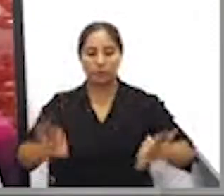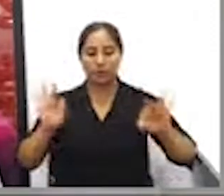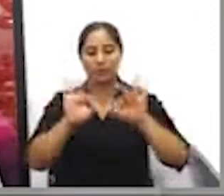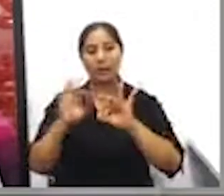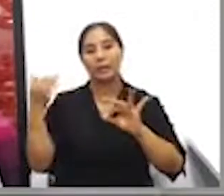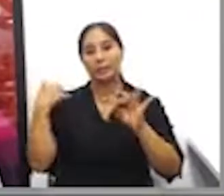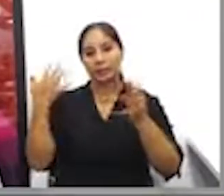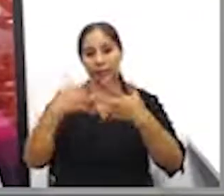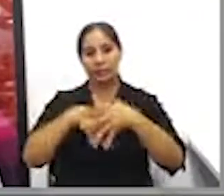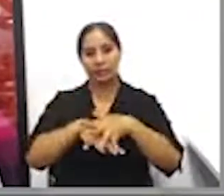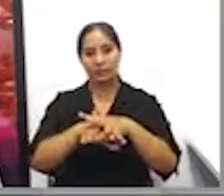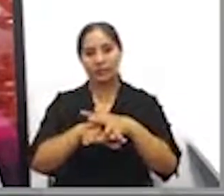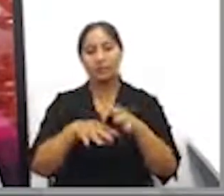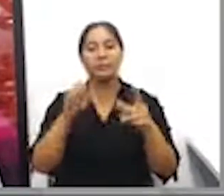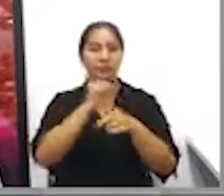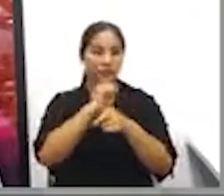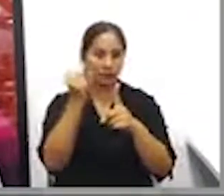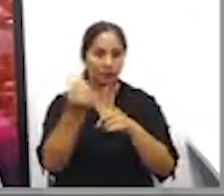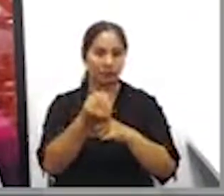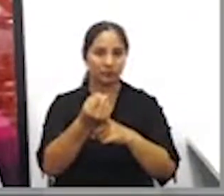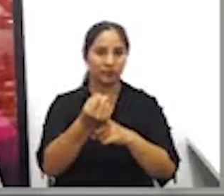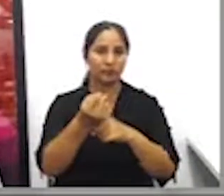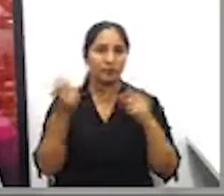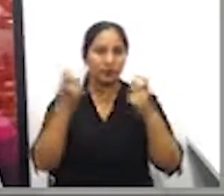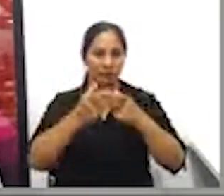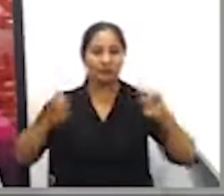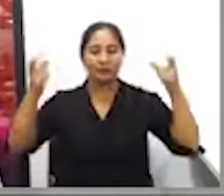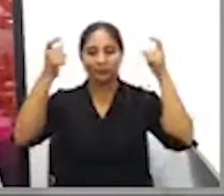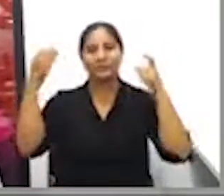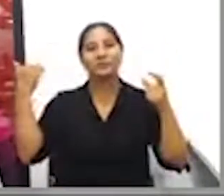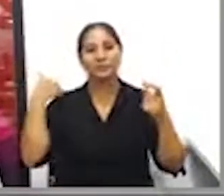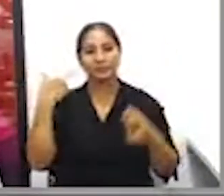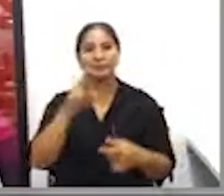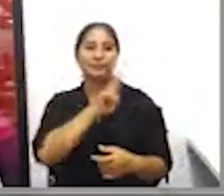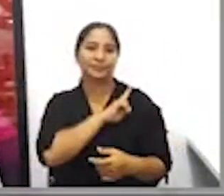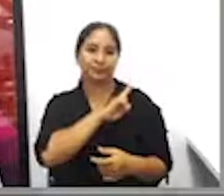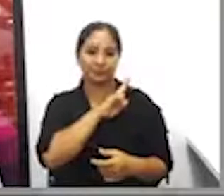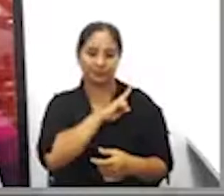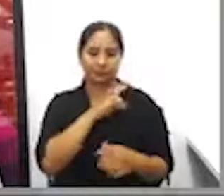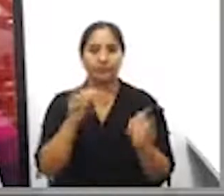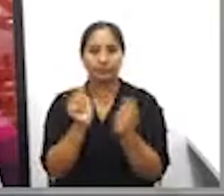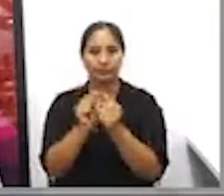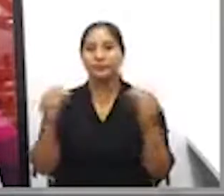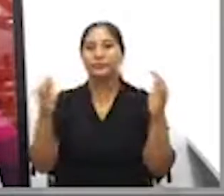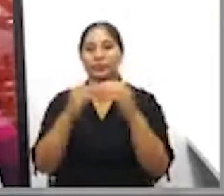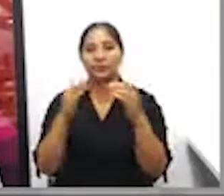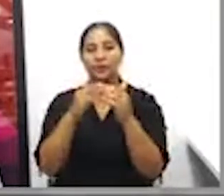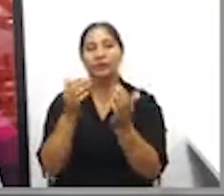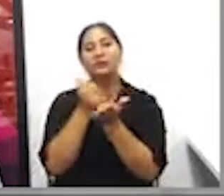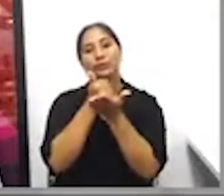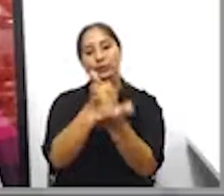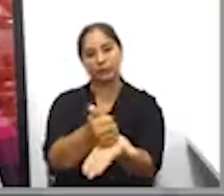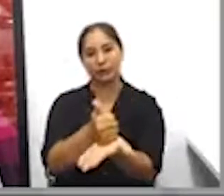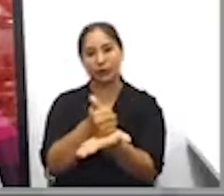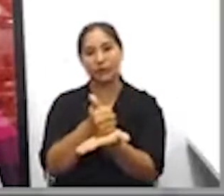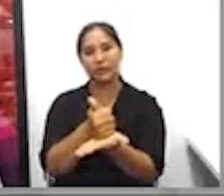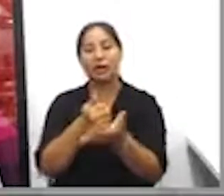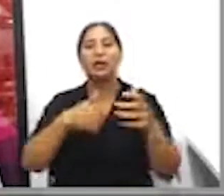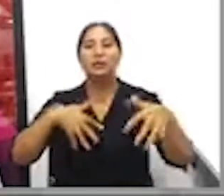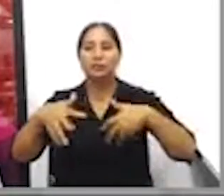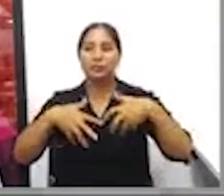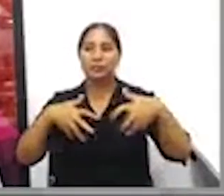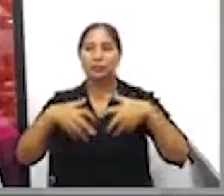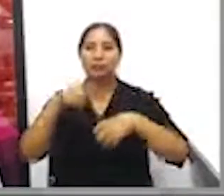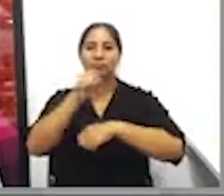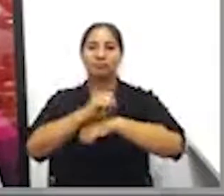a responsibility to support and help its citizens and to create an economy that creates